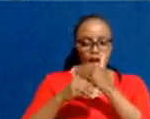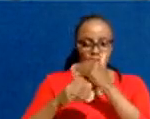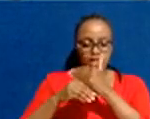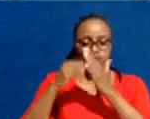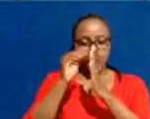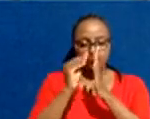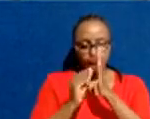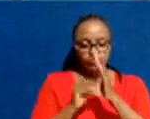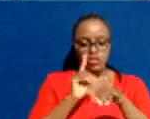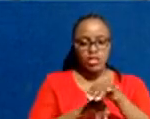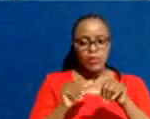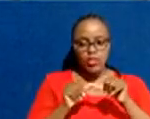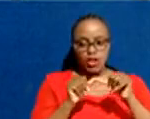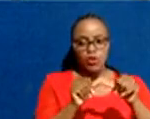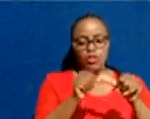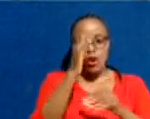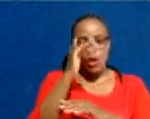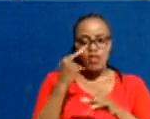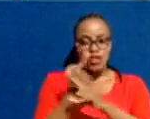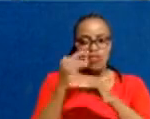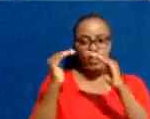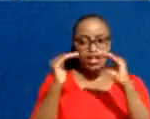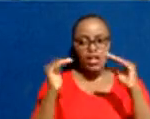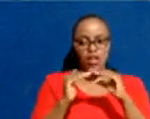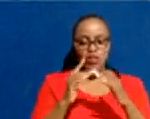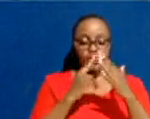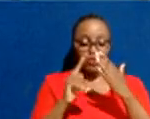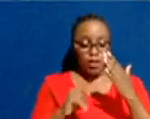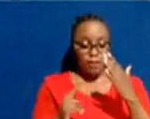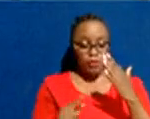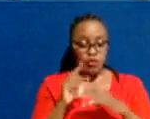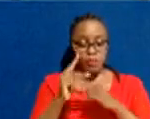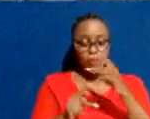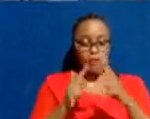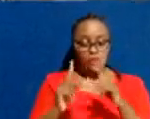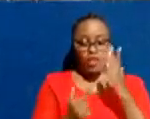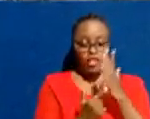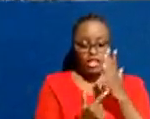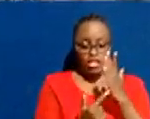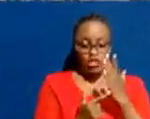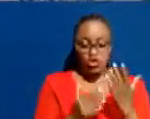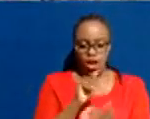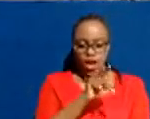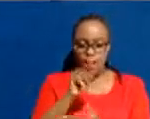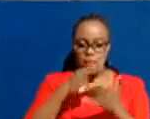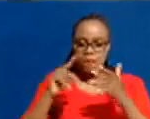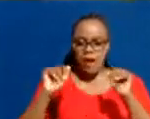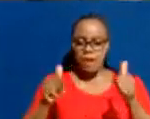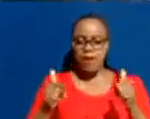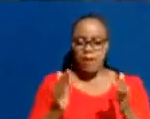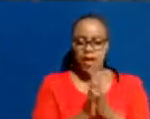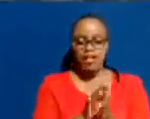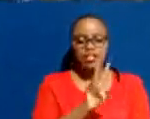list in due course as they are at different stages of the approval process. Digital lenders who are yet to be approved and are part